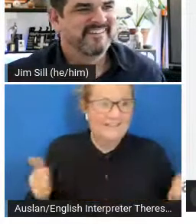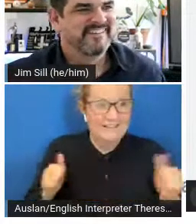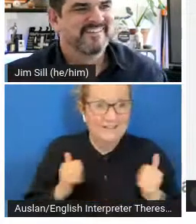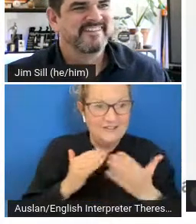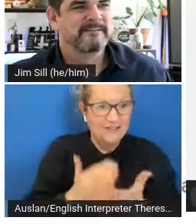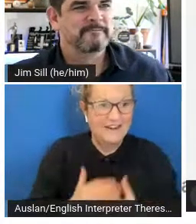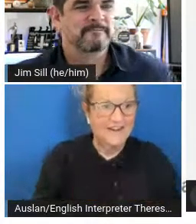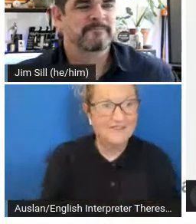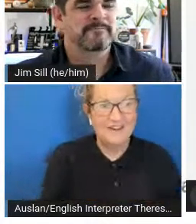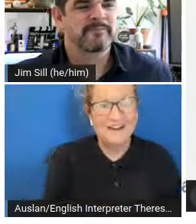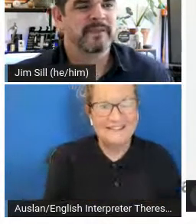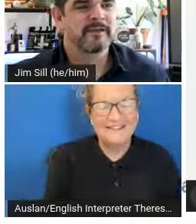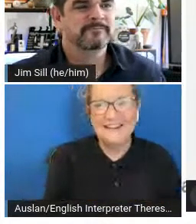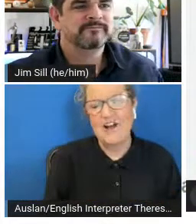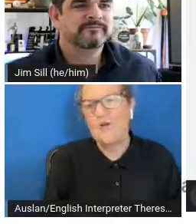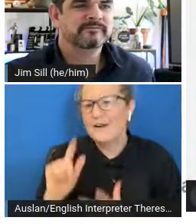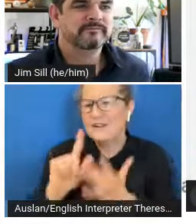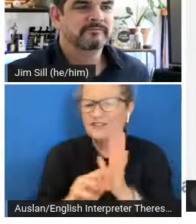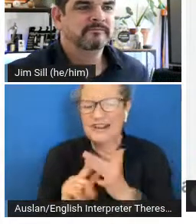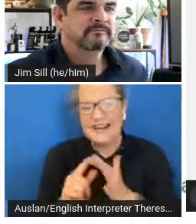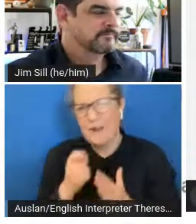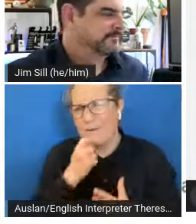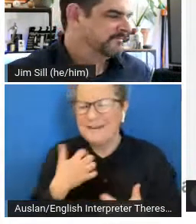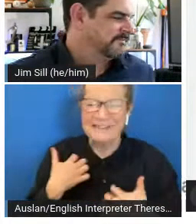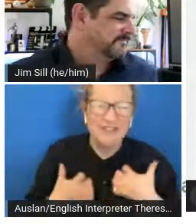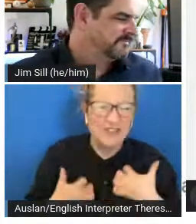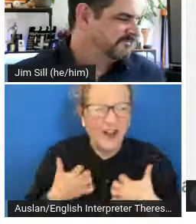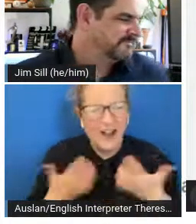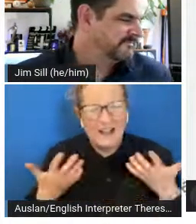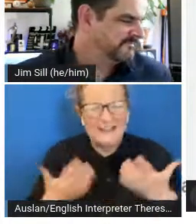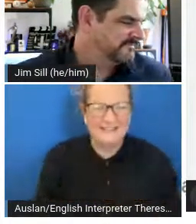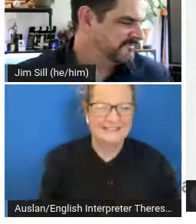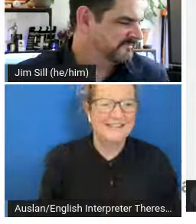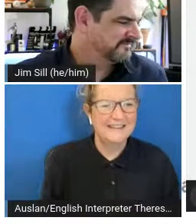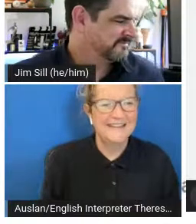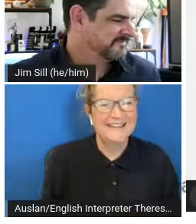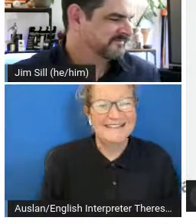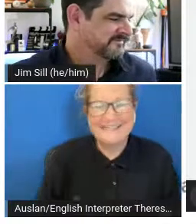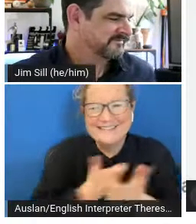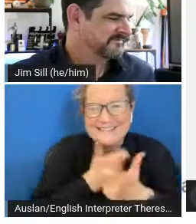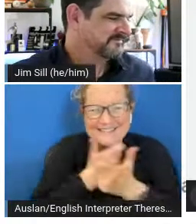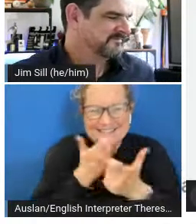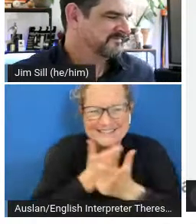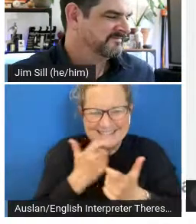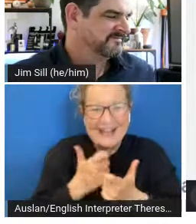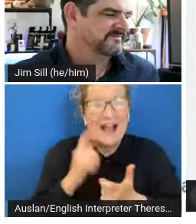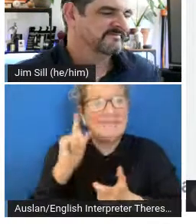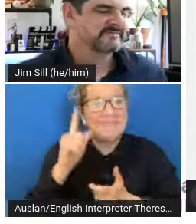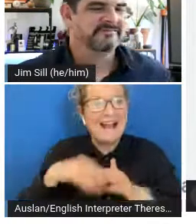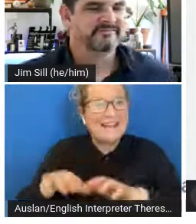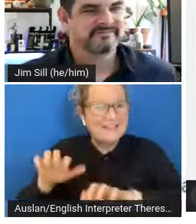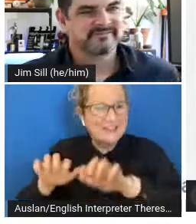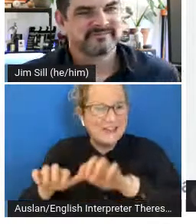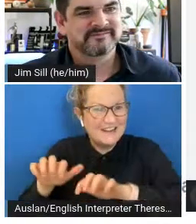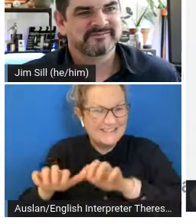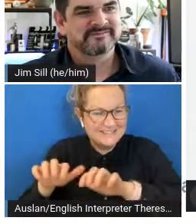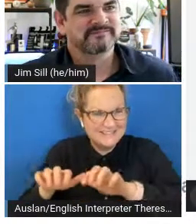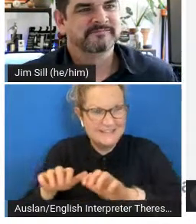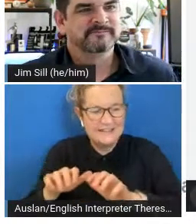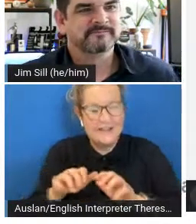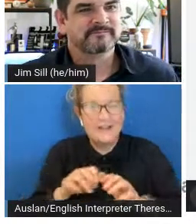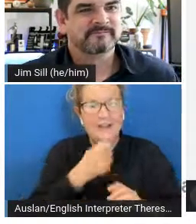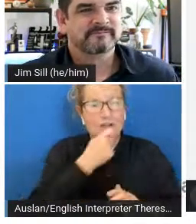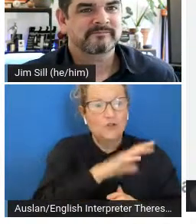I was just excited, Janine. No, I was excited because the same thing happens in charts. So if the kids have done their STEMpathy